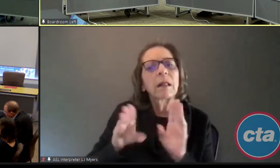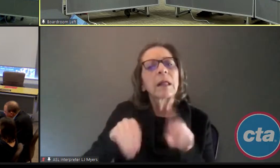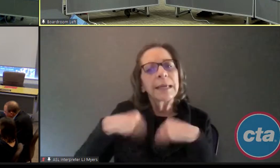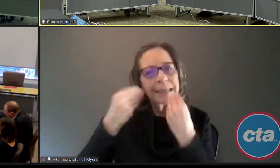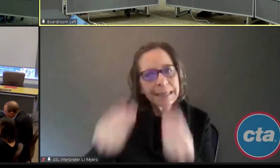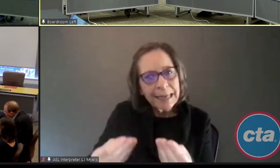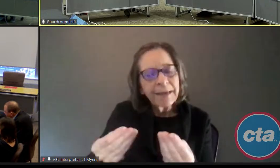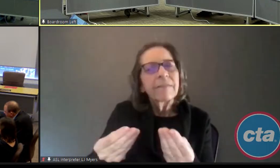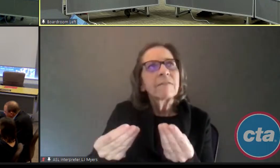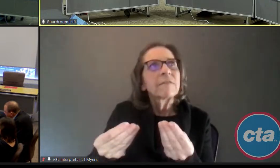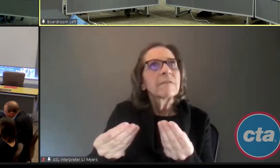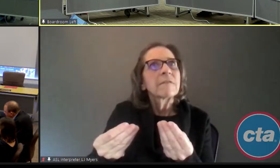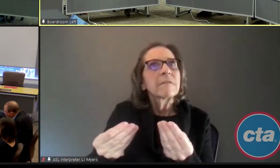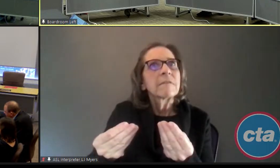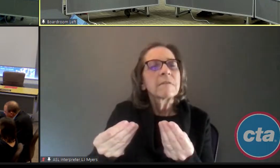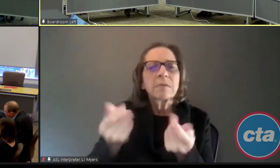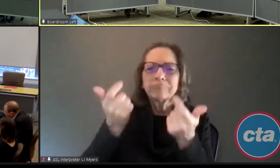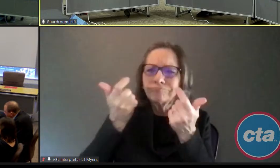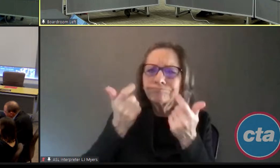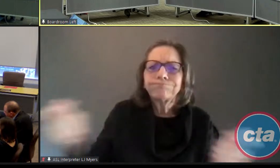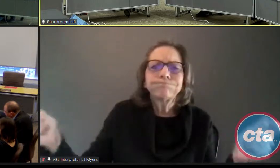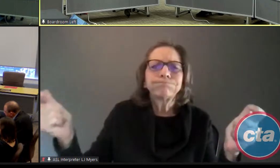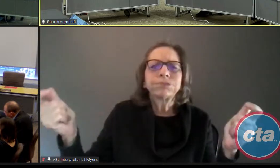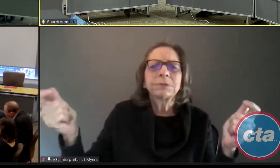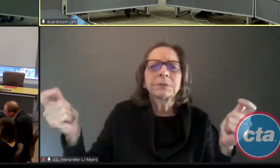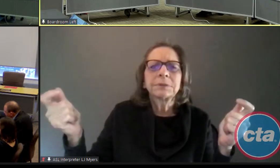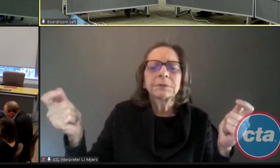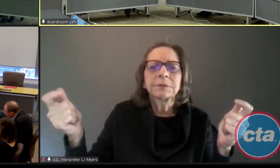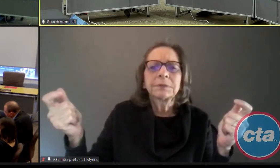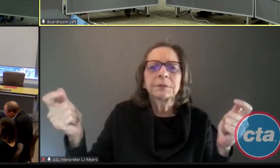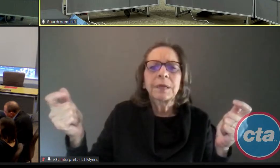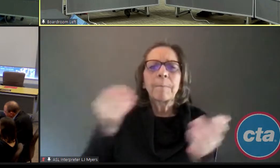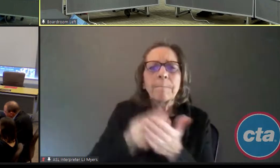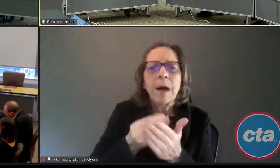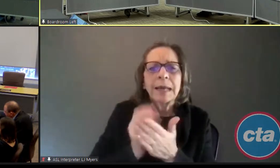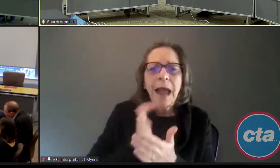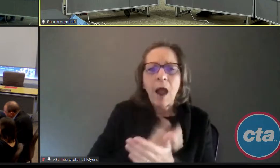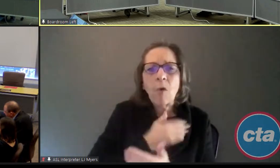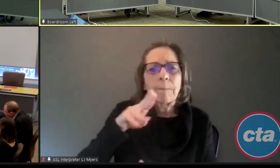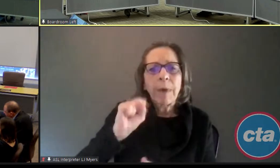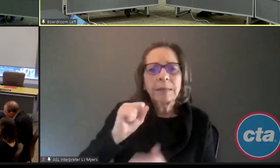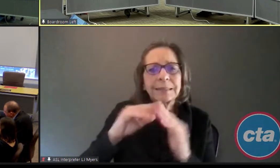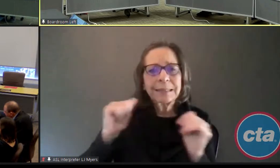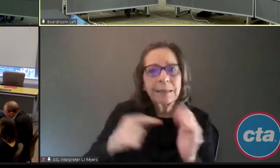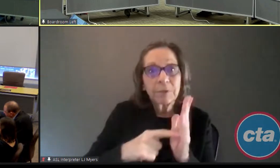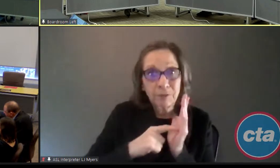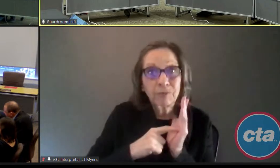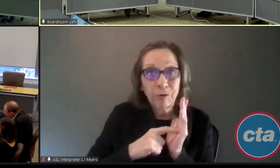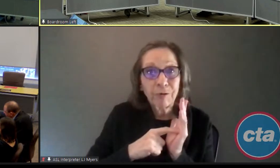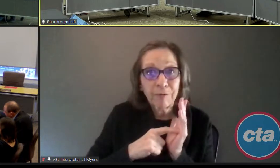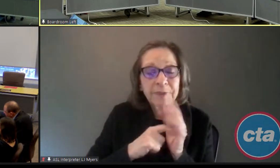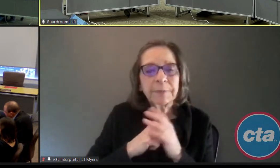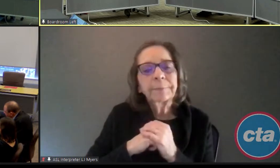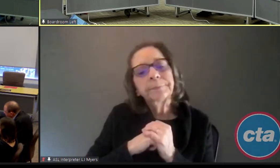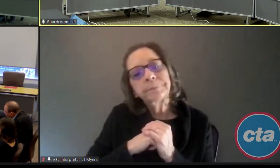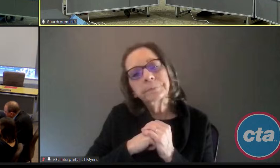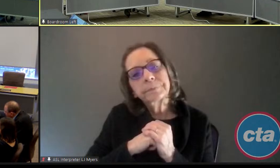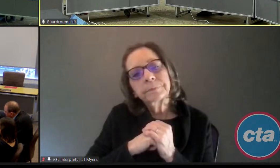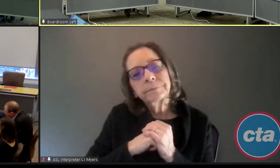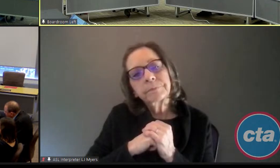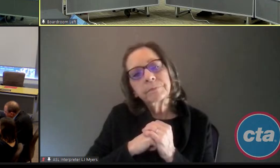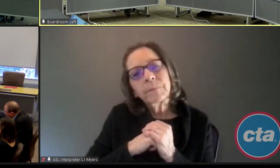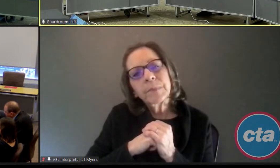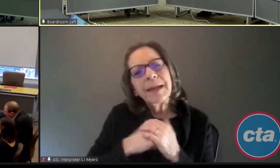the huge economic powerhouse of our bus system the money it deserves. But I